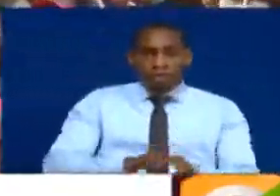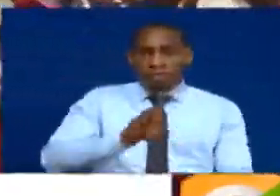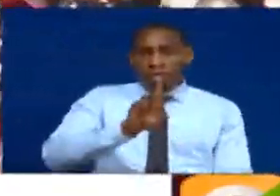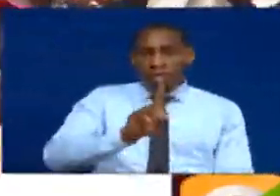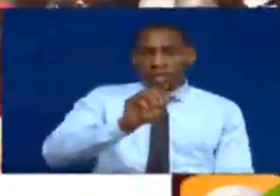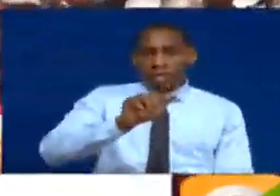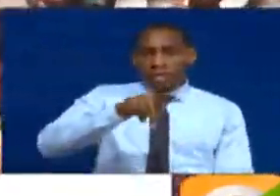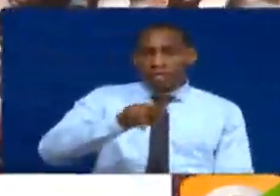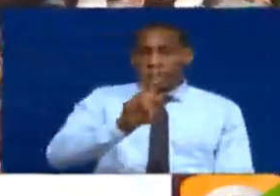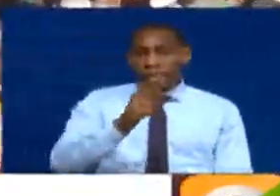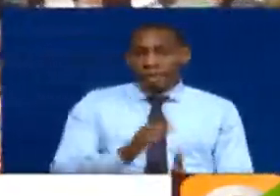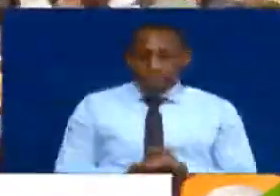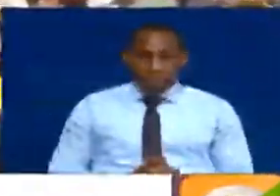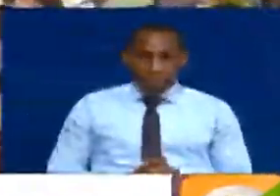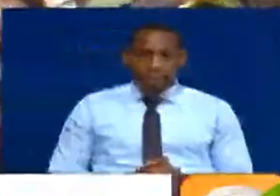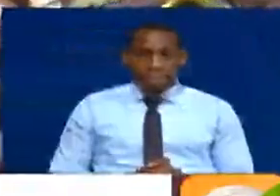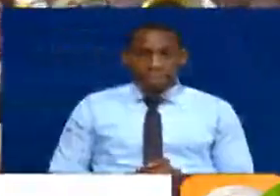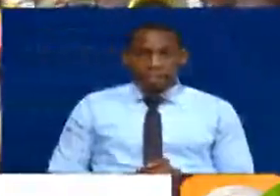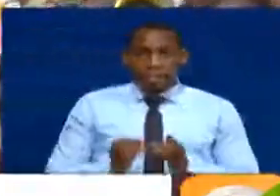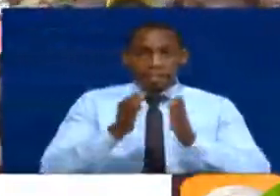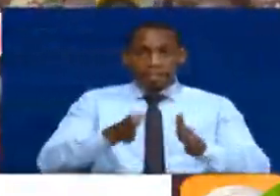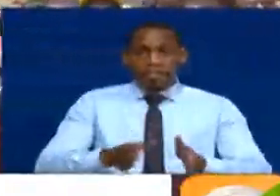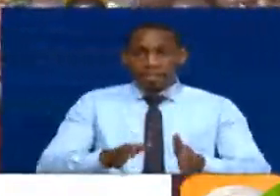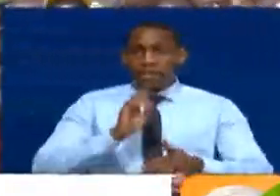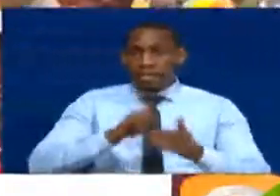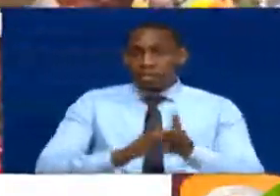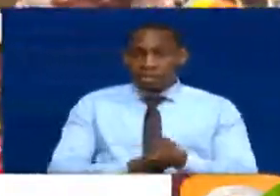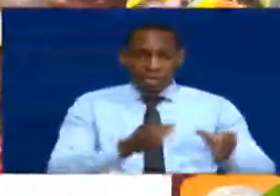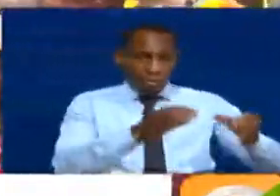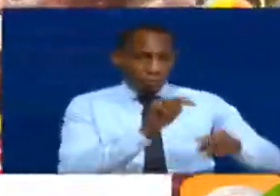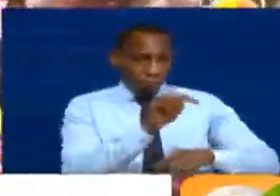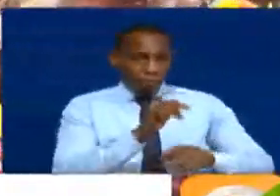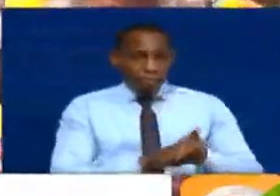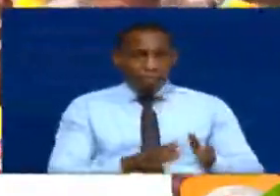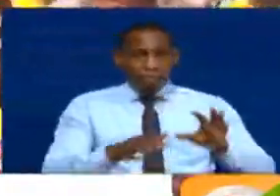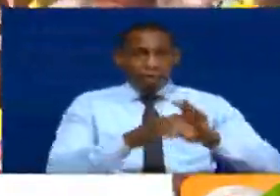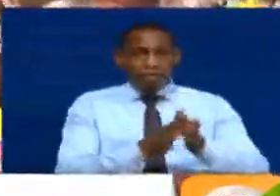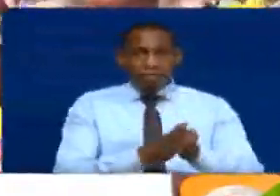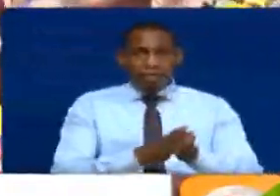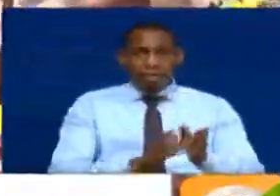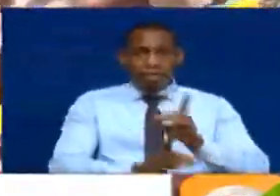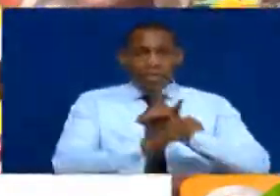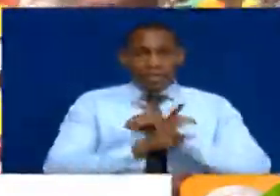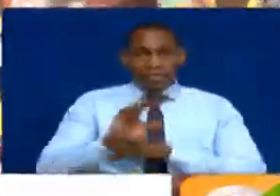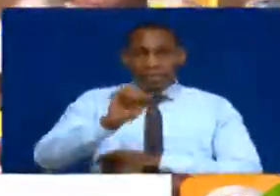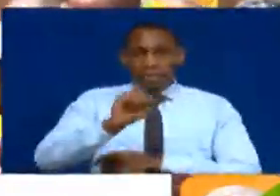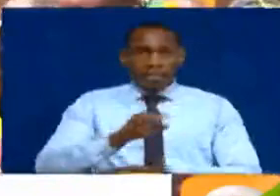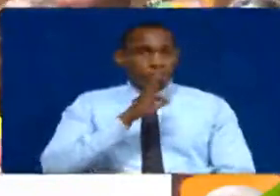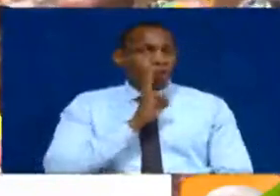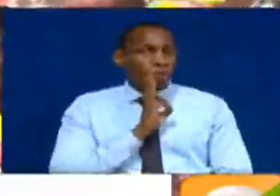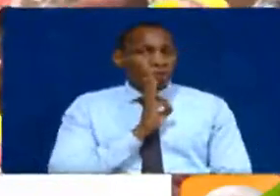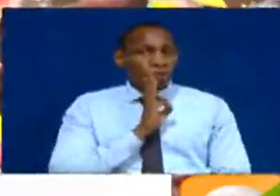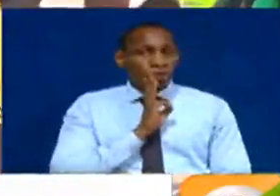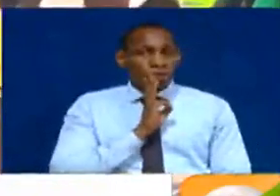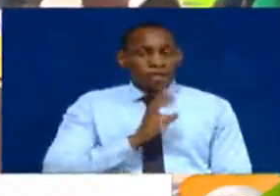Democratic Action Party of Kenya, DAPK, the leaders here alleged that the party, associated with the Defense Cabinet Secretary Eugene Wamalwa,